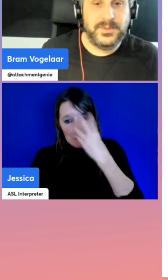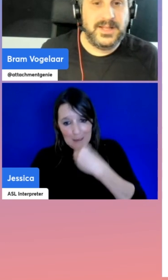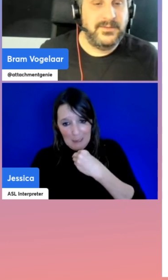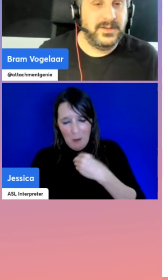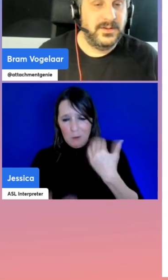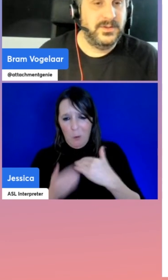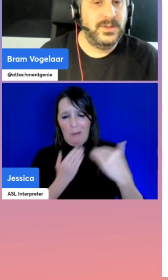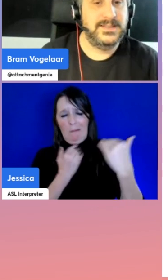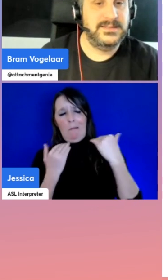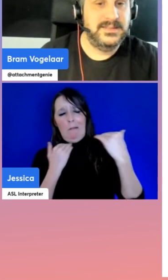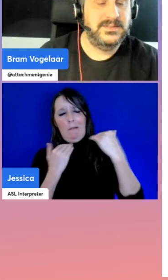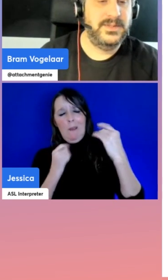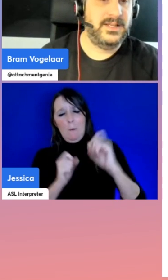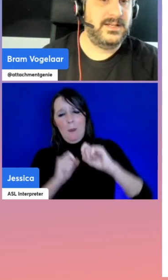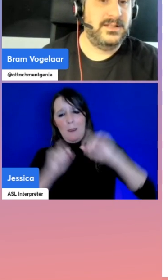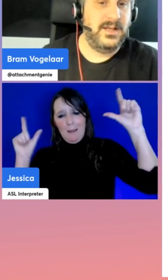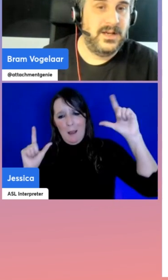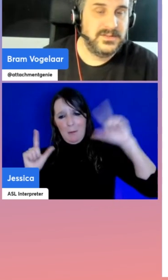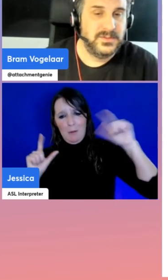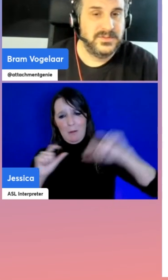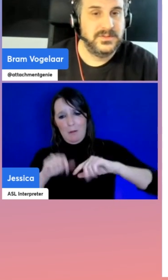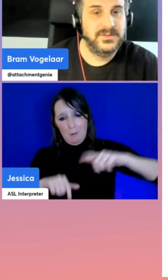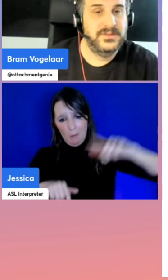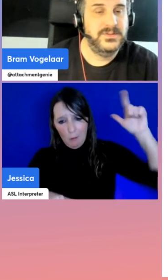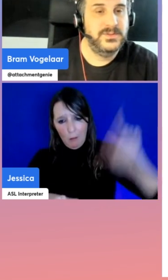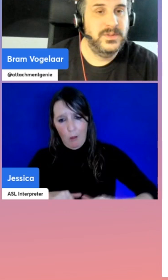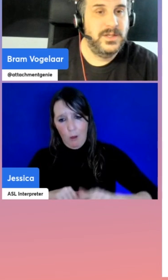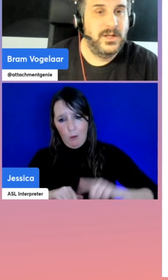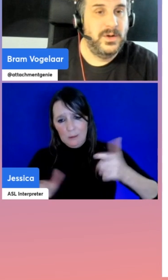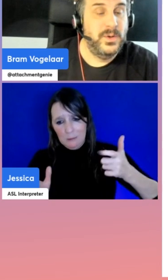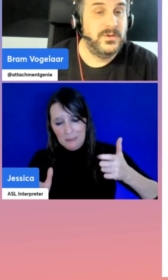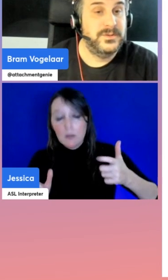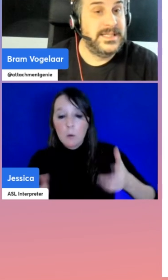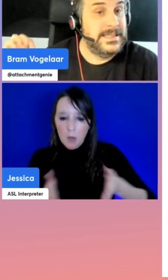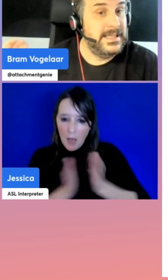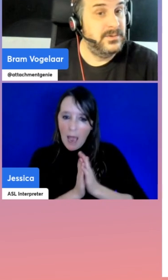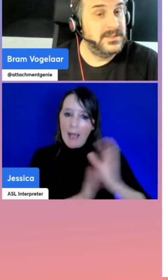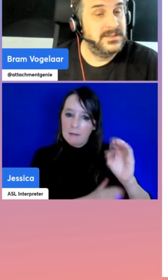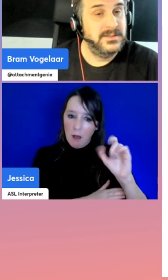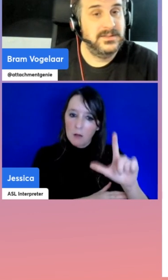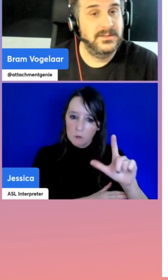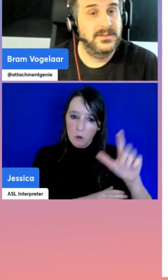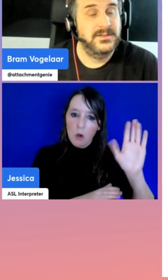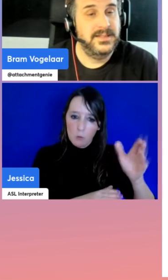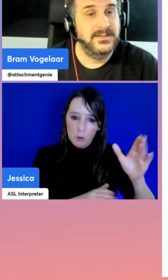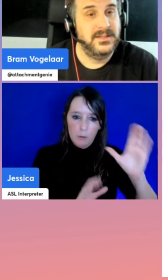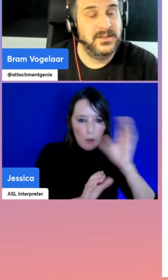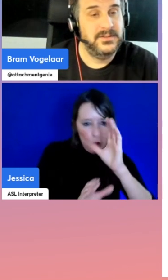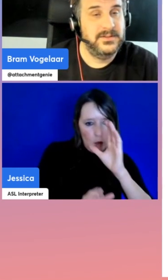by people having low latencies, we can actually ask Consul to look for the nearest